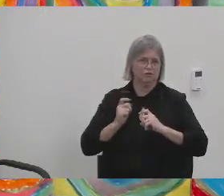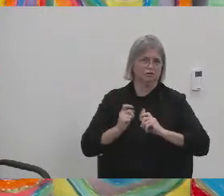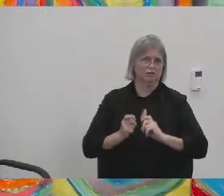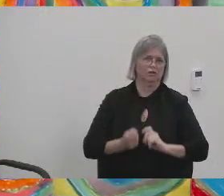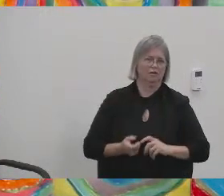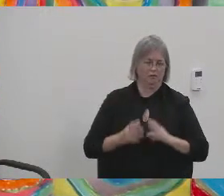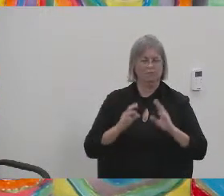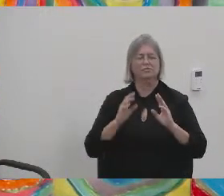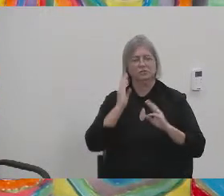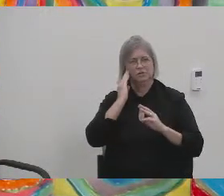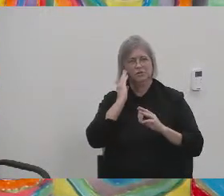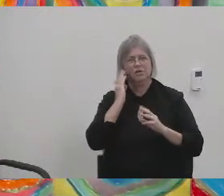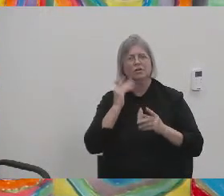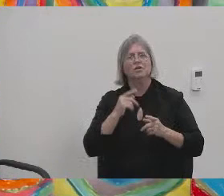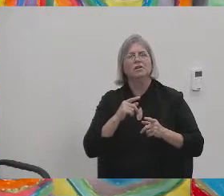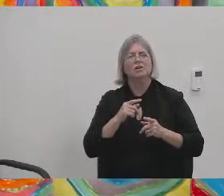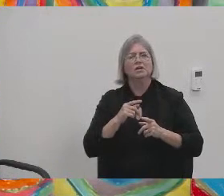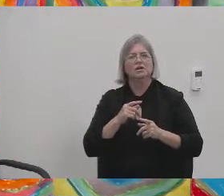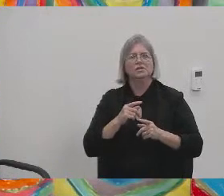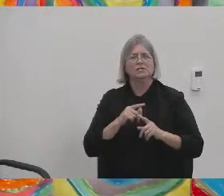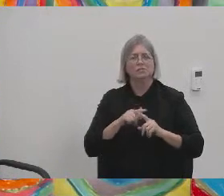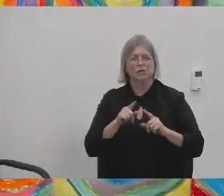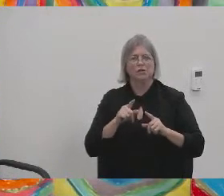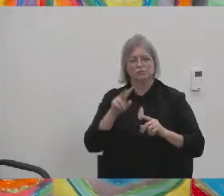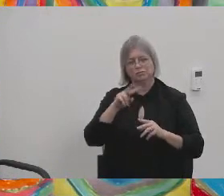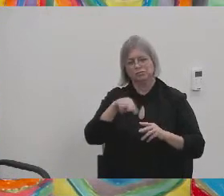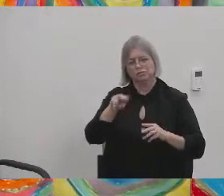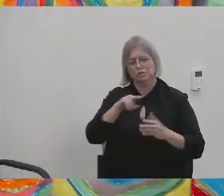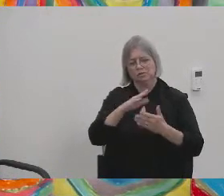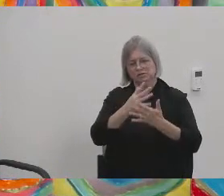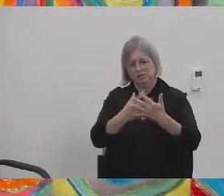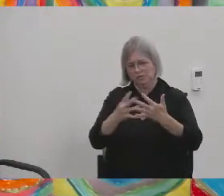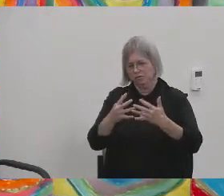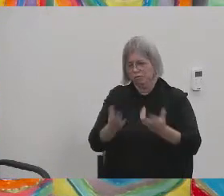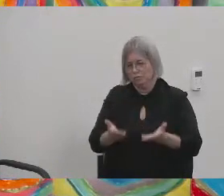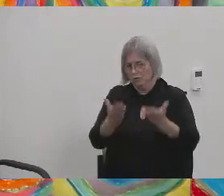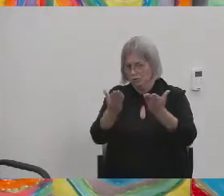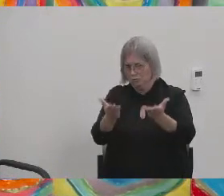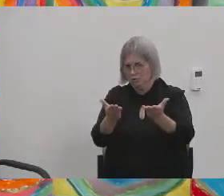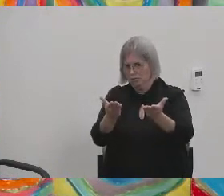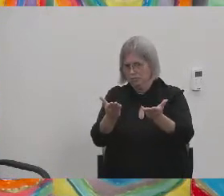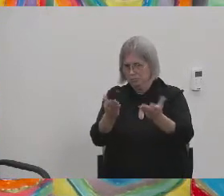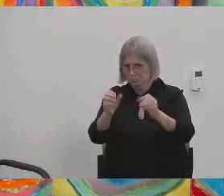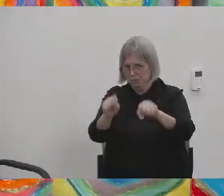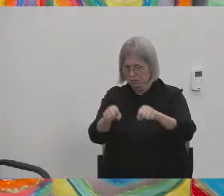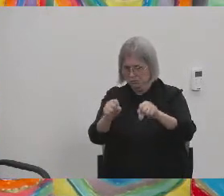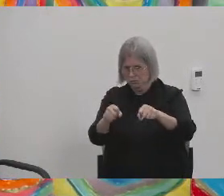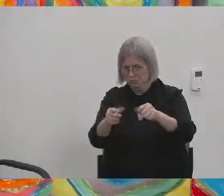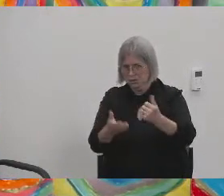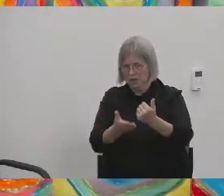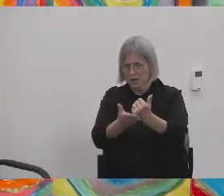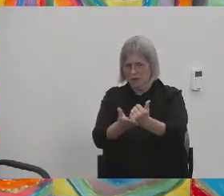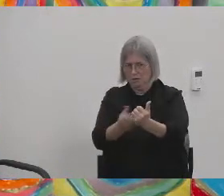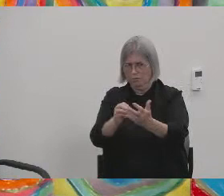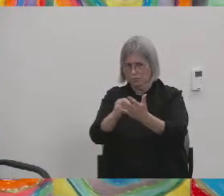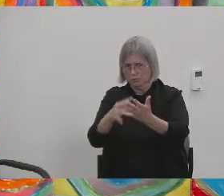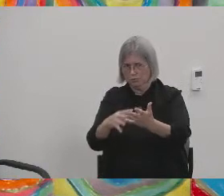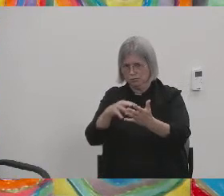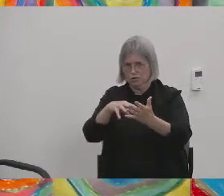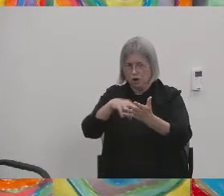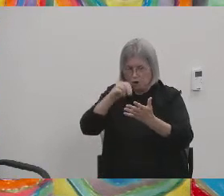in looking at the schedule and what it could be and how that could really help the students